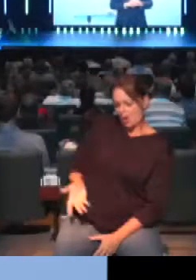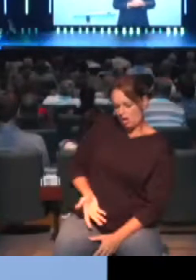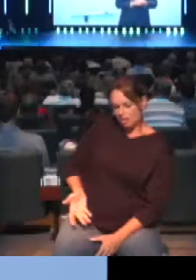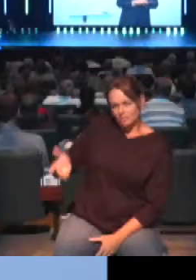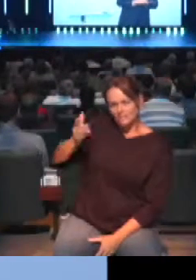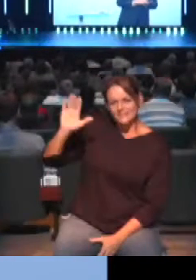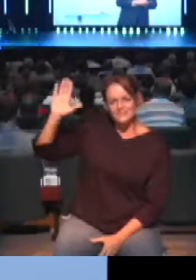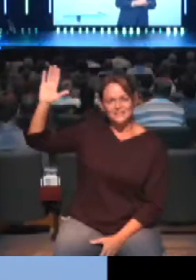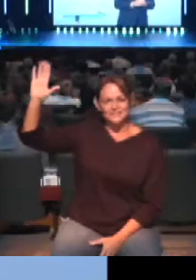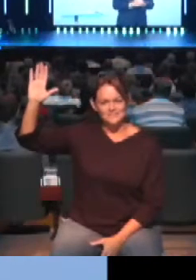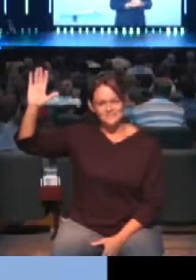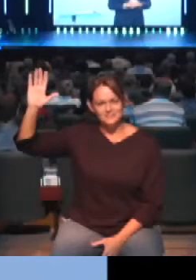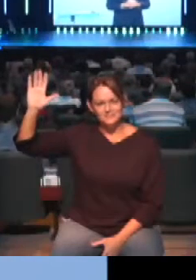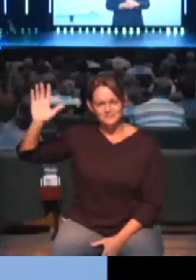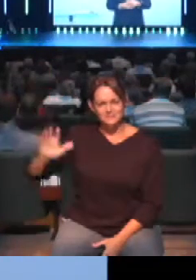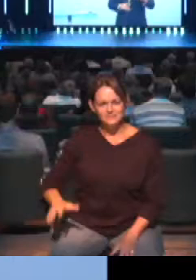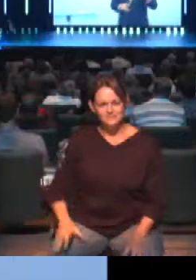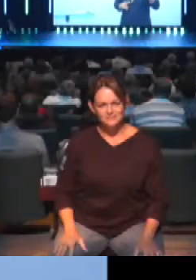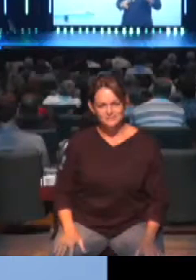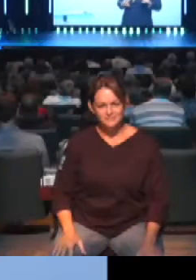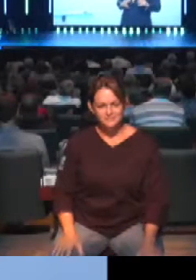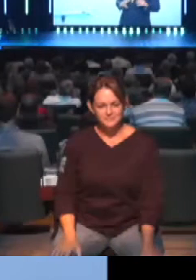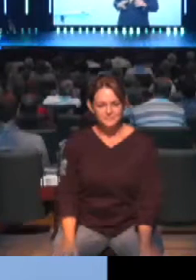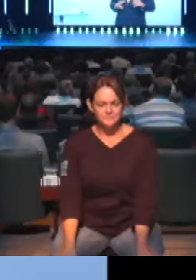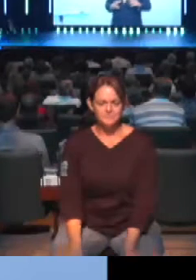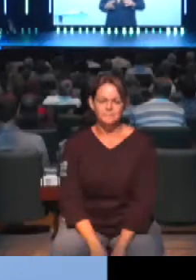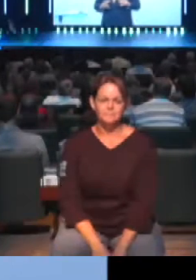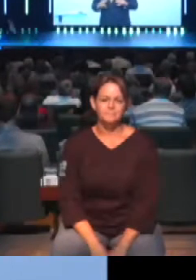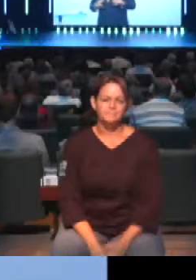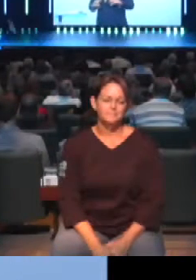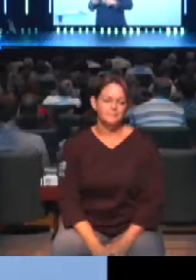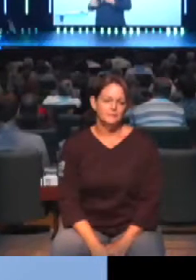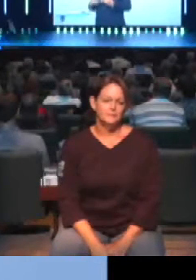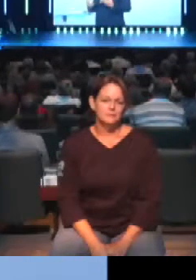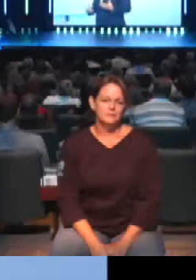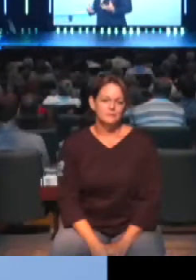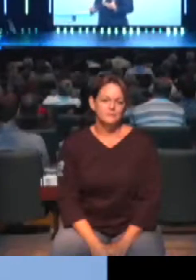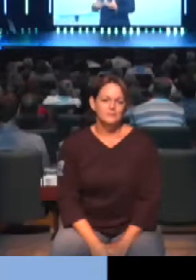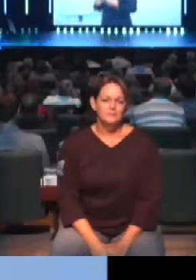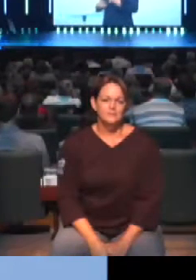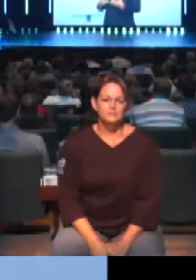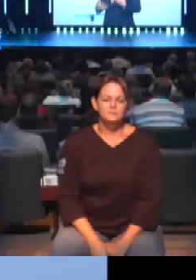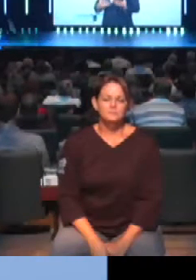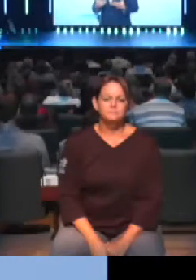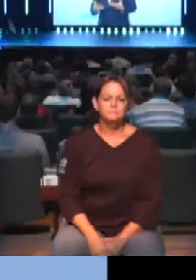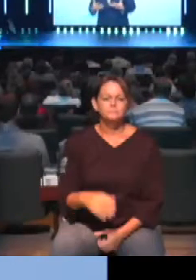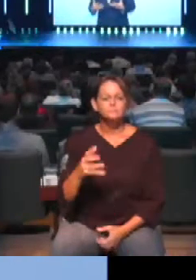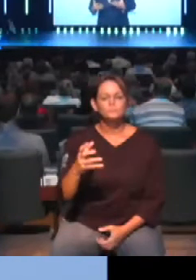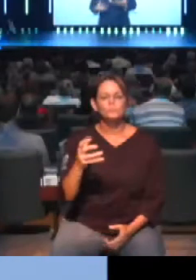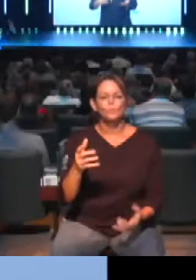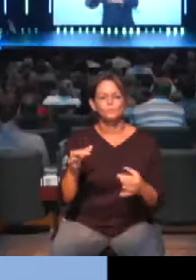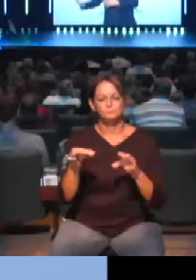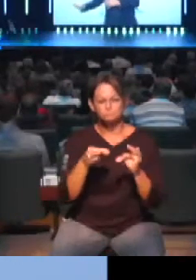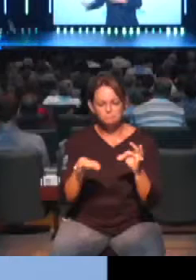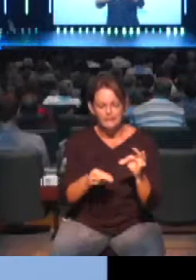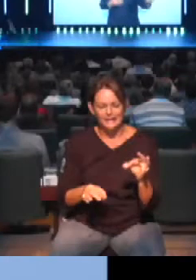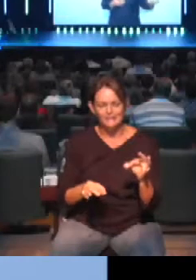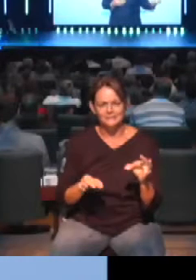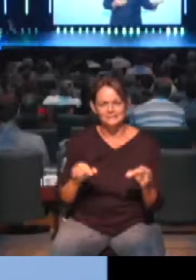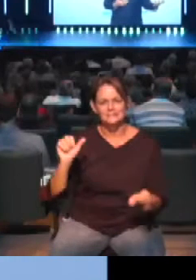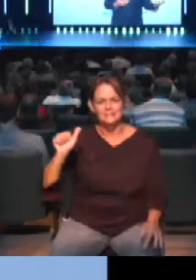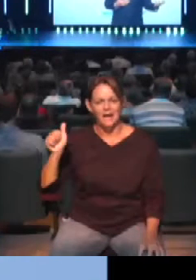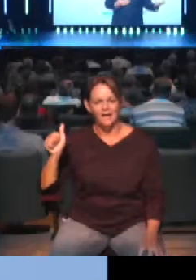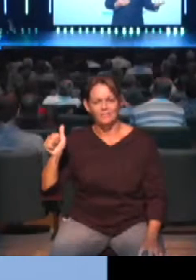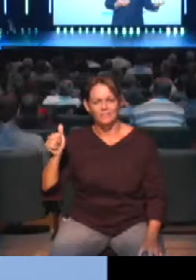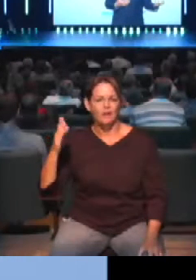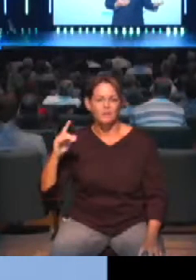why in next weekend's message, all right? But let me give you a thing to understand about tithe. The reason the tithe must be first is it belongs to God, and God's